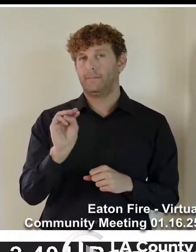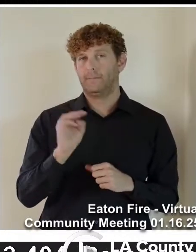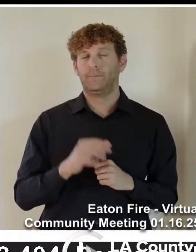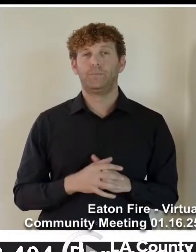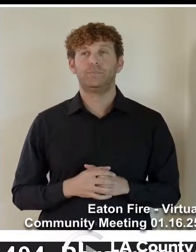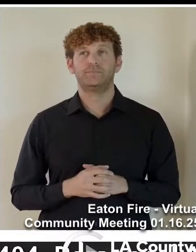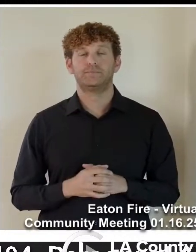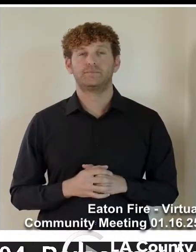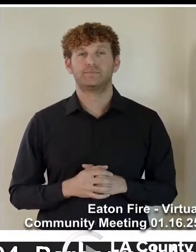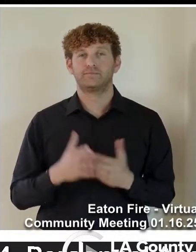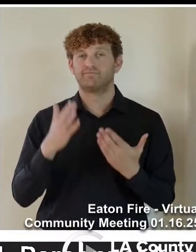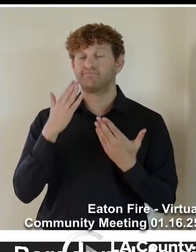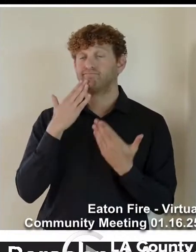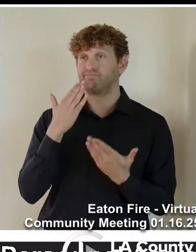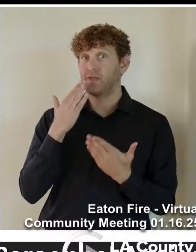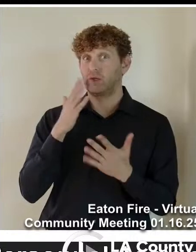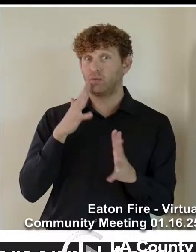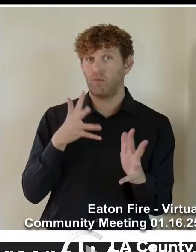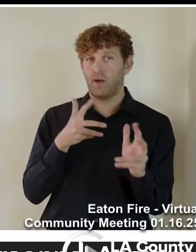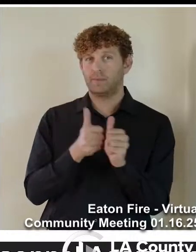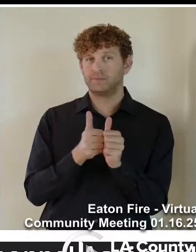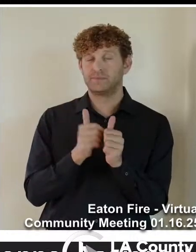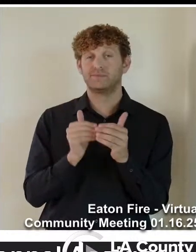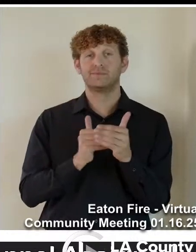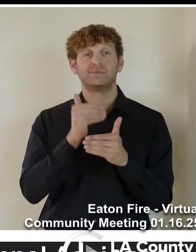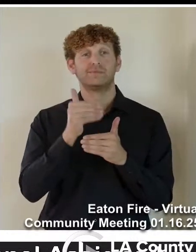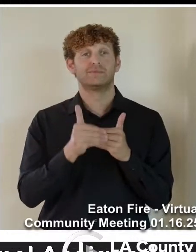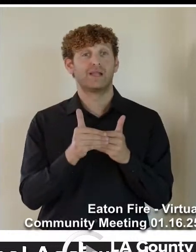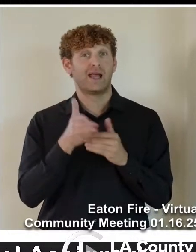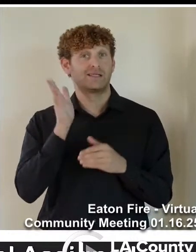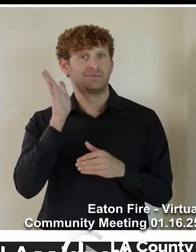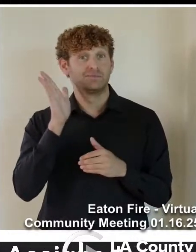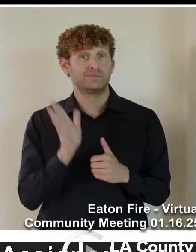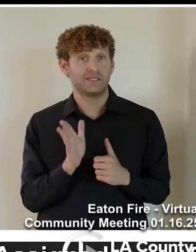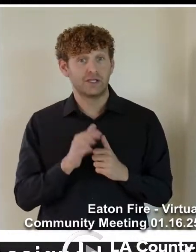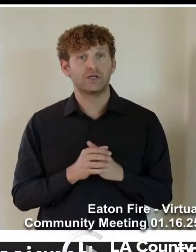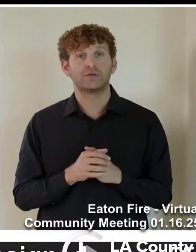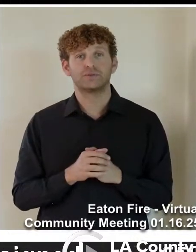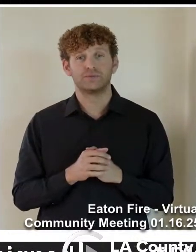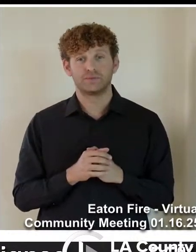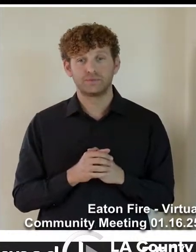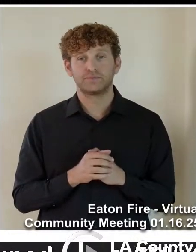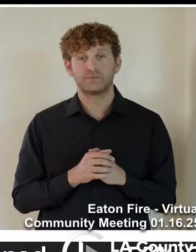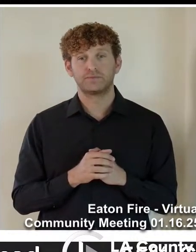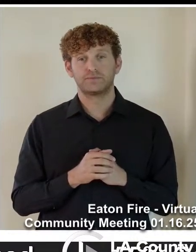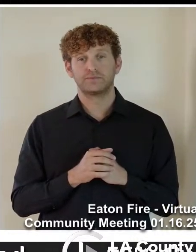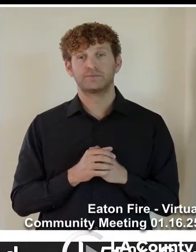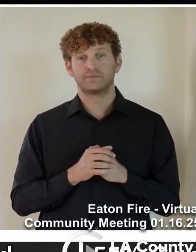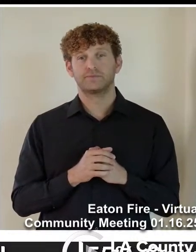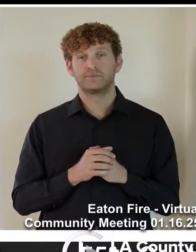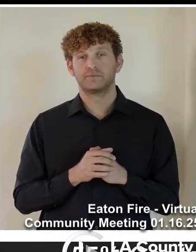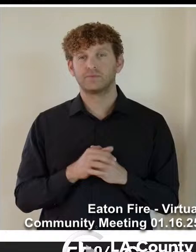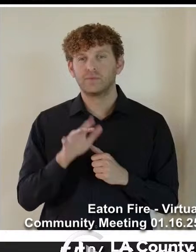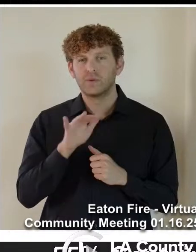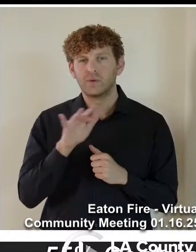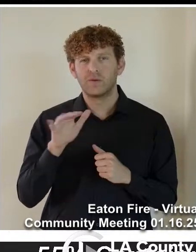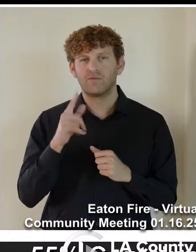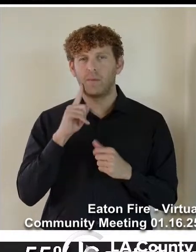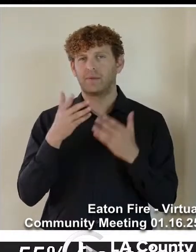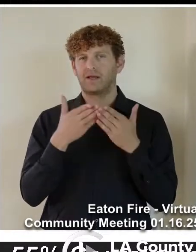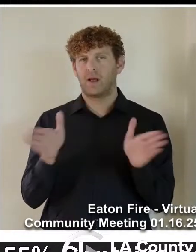Thank you for that update. Next up, our speaker, Yona Halpern with LA County Public Works.